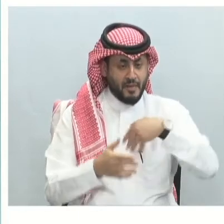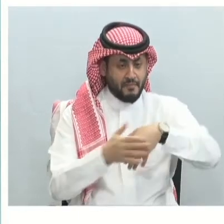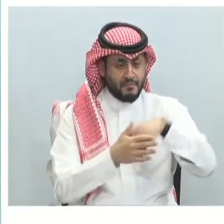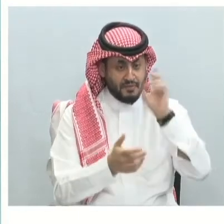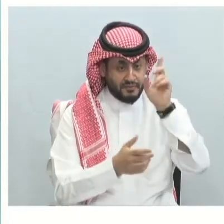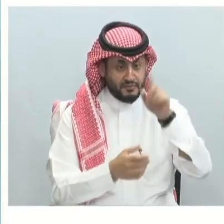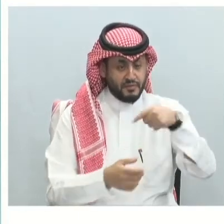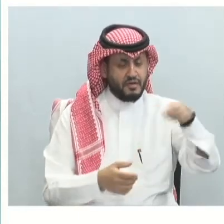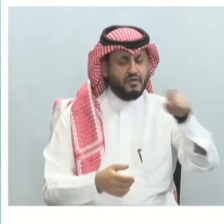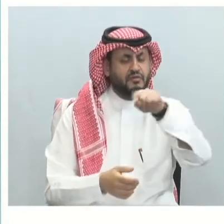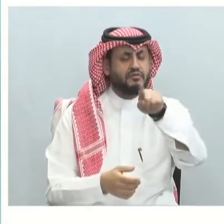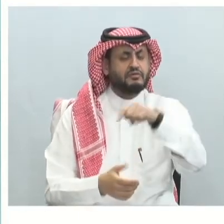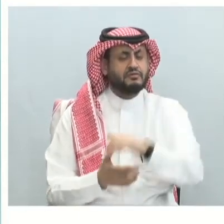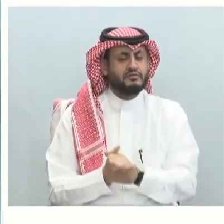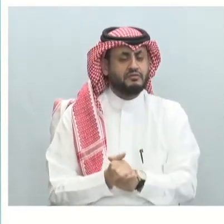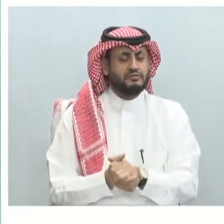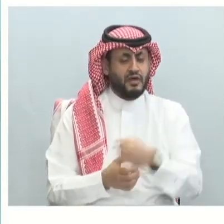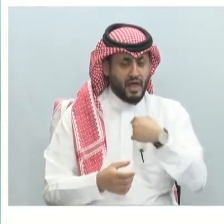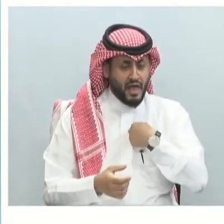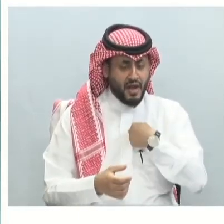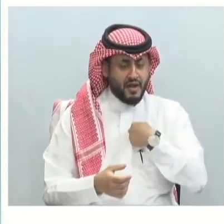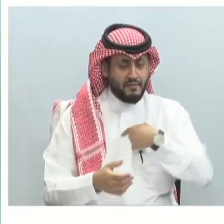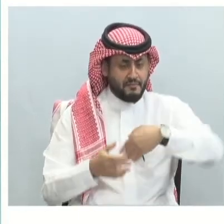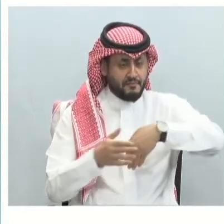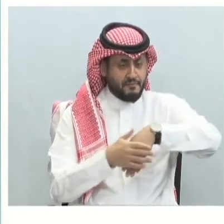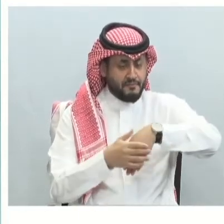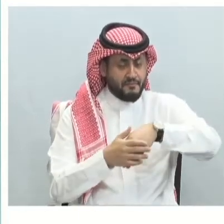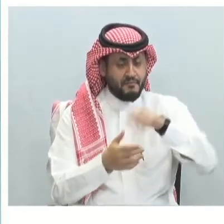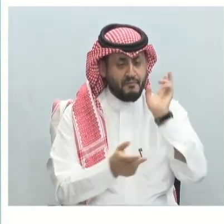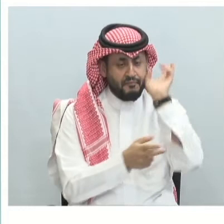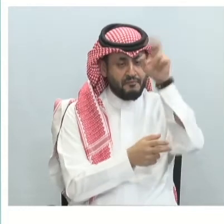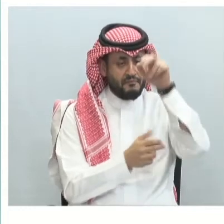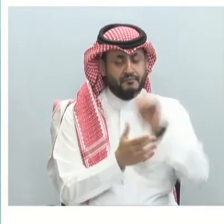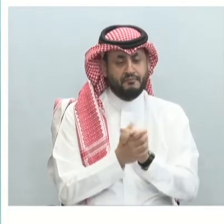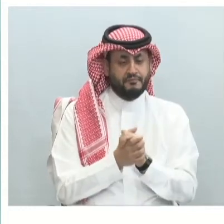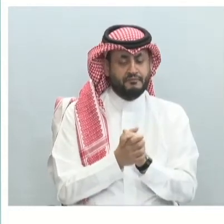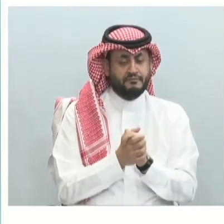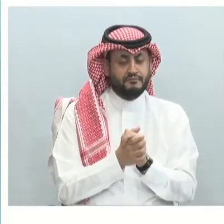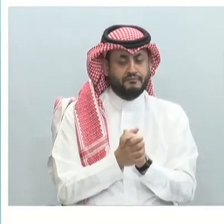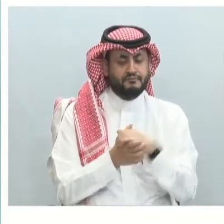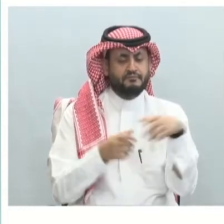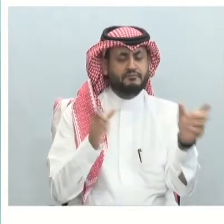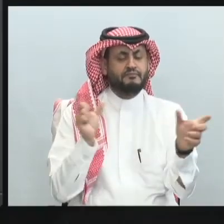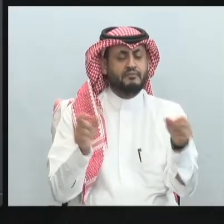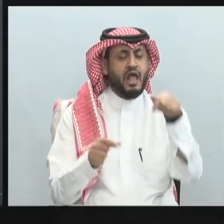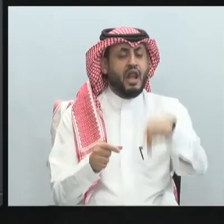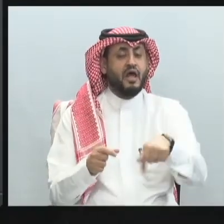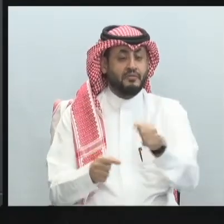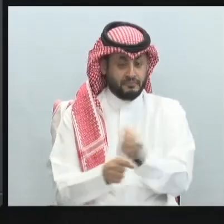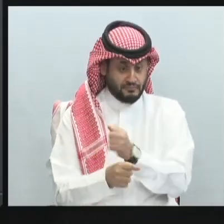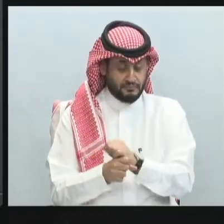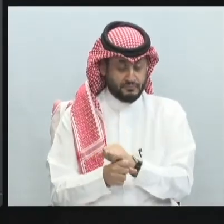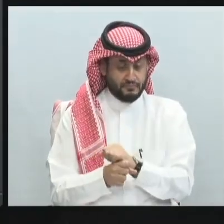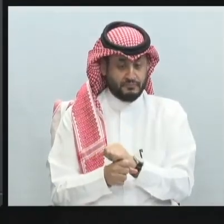you think it's true? Again, I'm playing basketball. What do you think? Do you